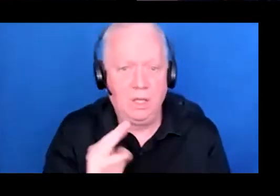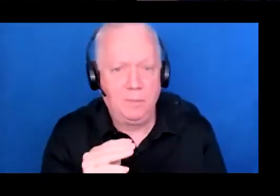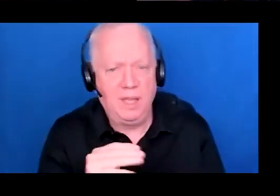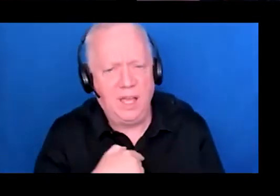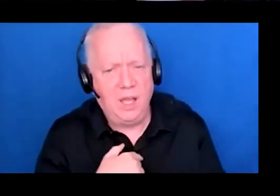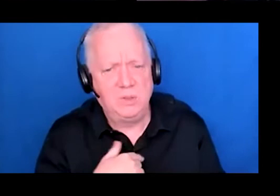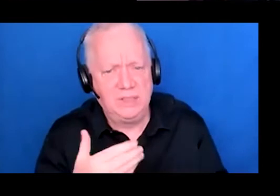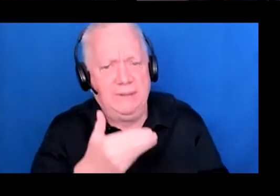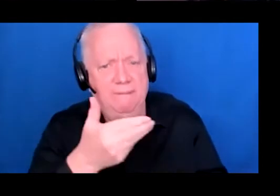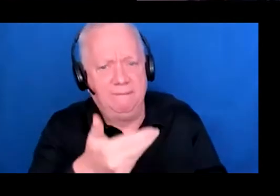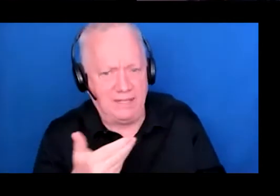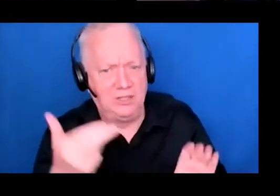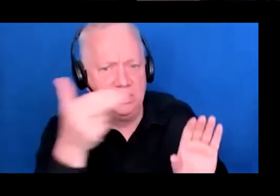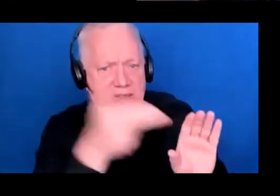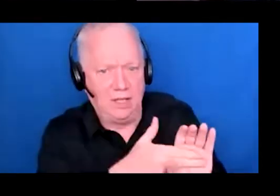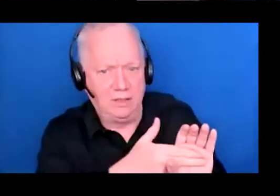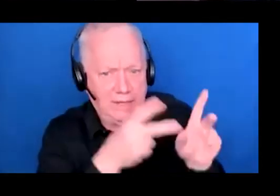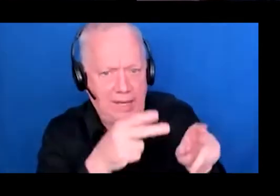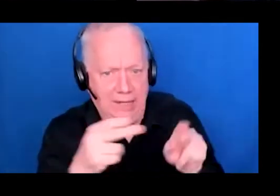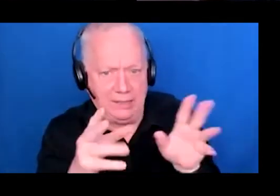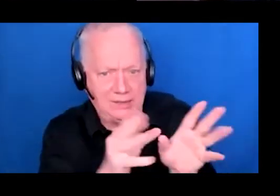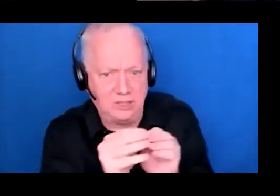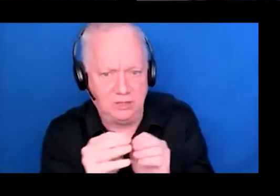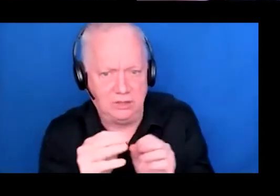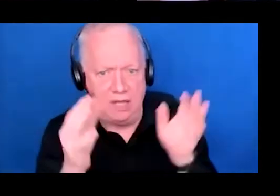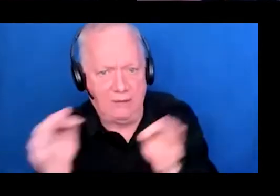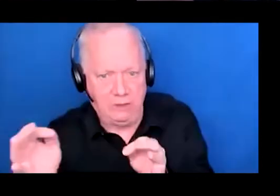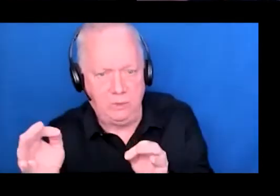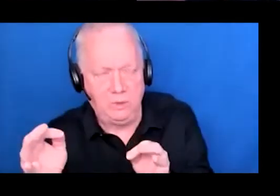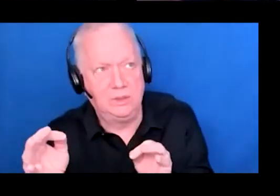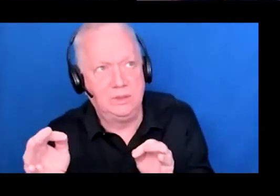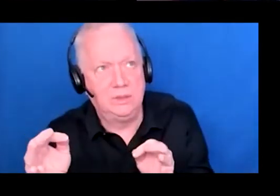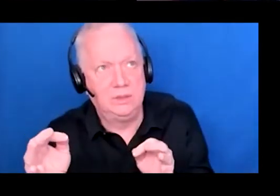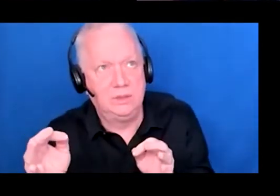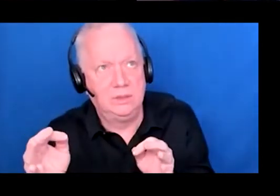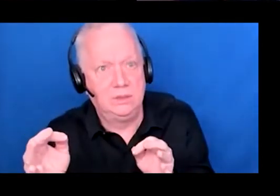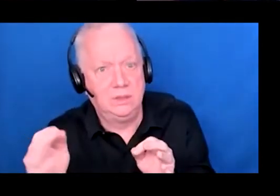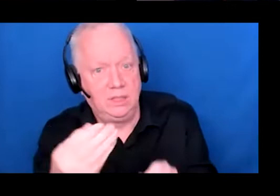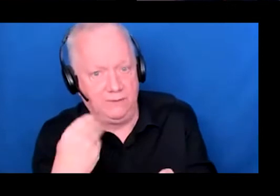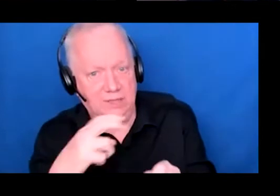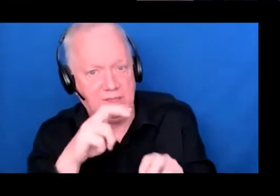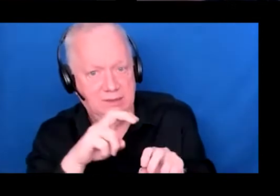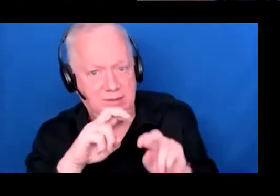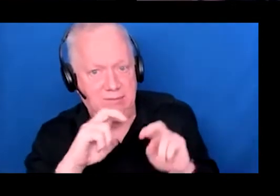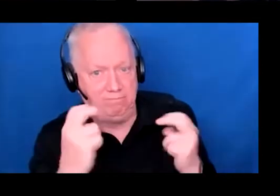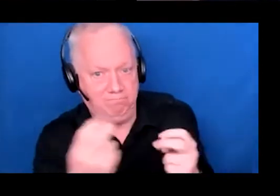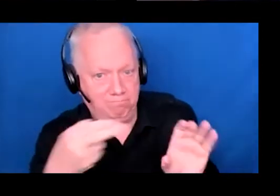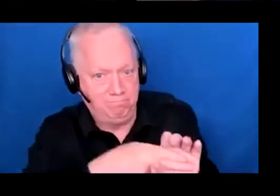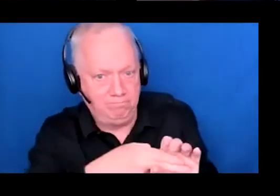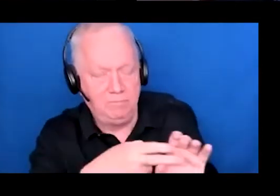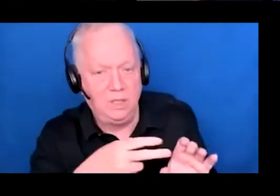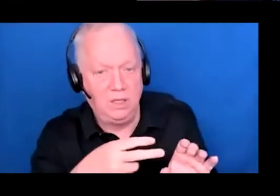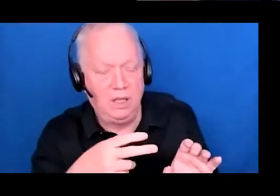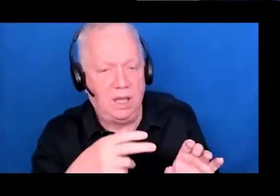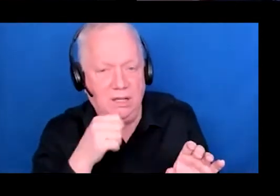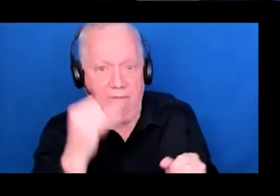I was invited to sit in on editing sessions, and I definitely was, you know, given a seat at the table. And, you know, I mean, I